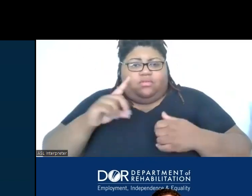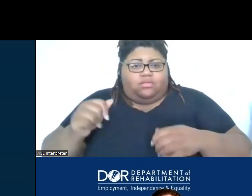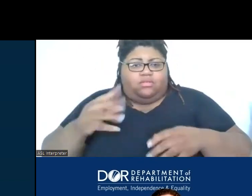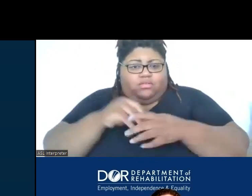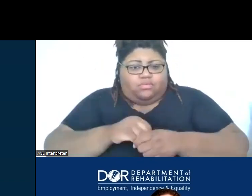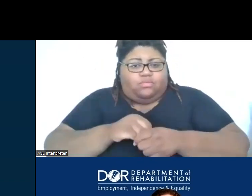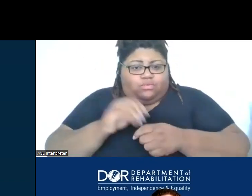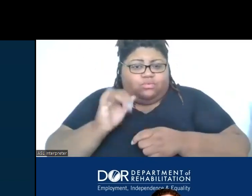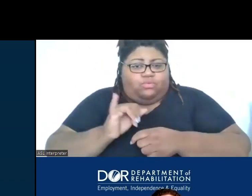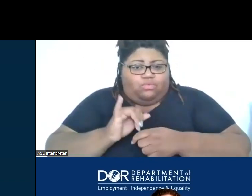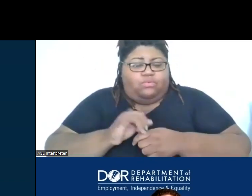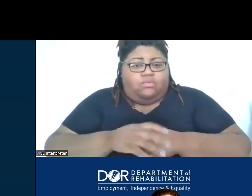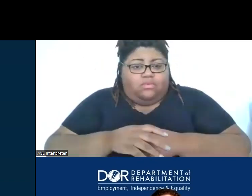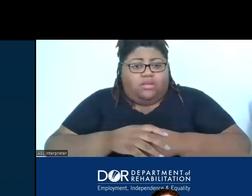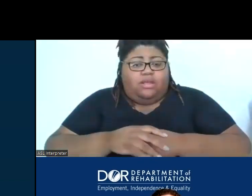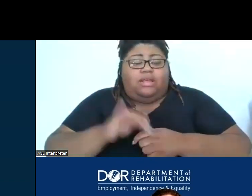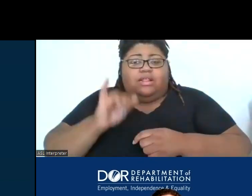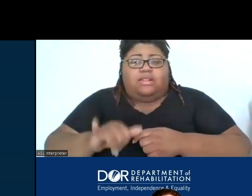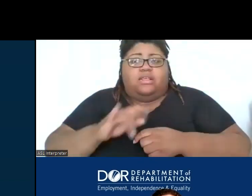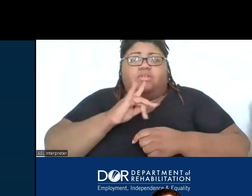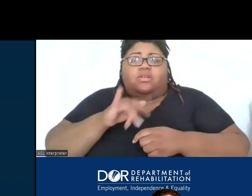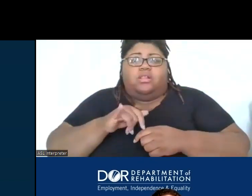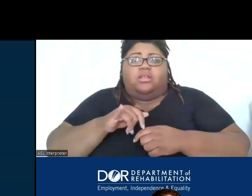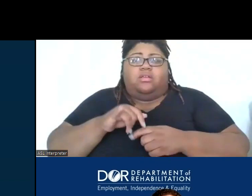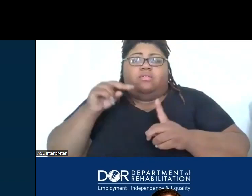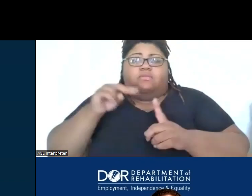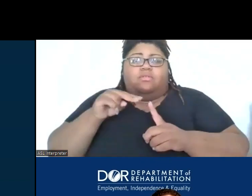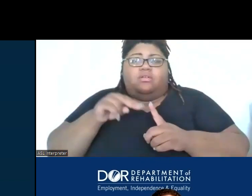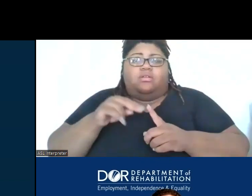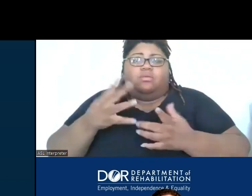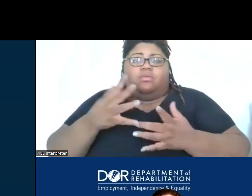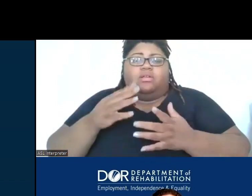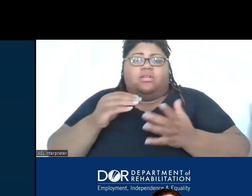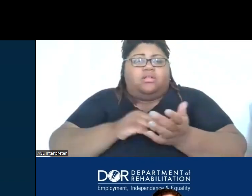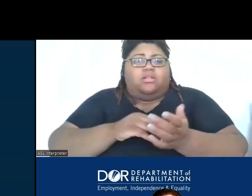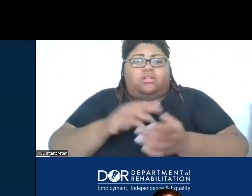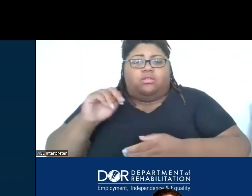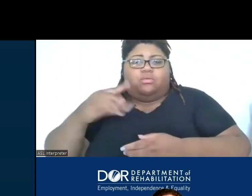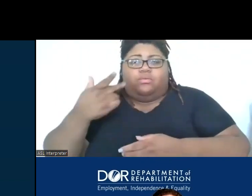discussions. And it really goes back to what Dr. Nguyen mentioned earlier.